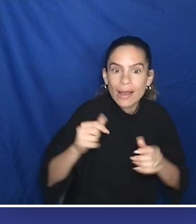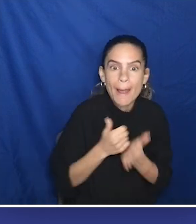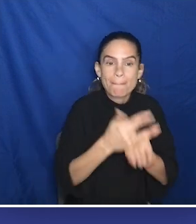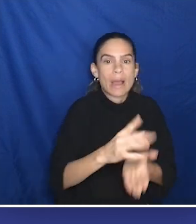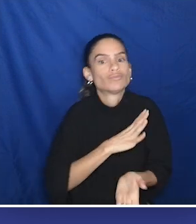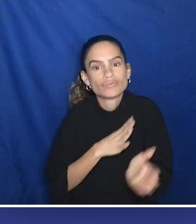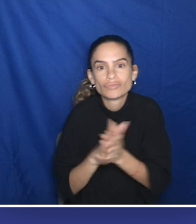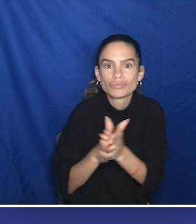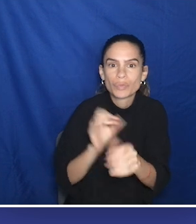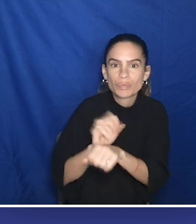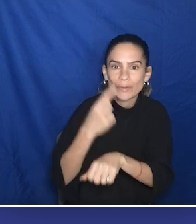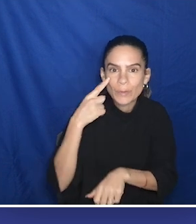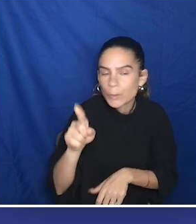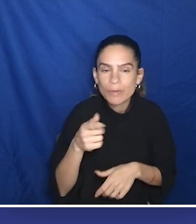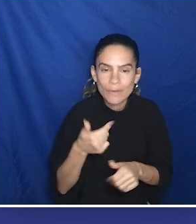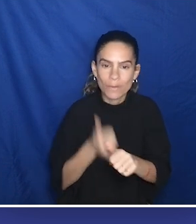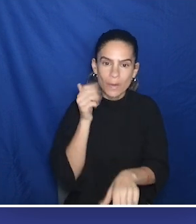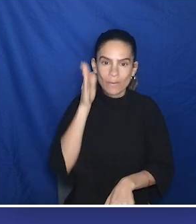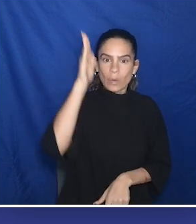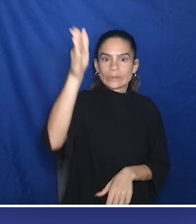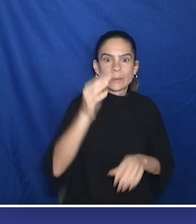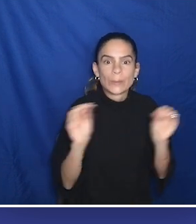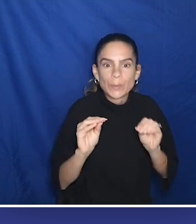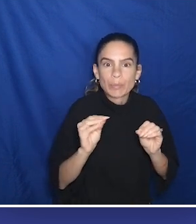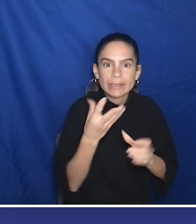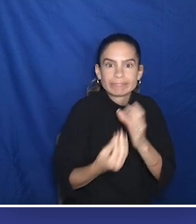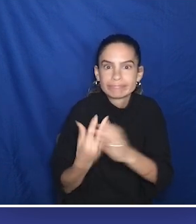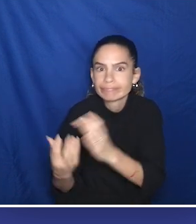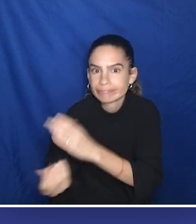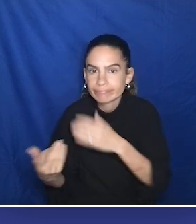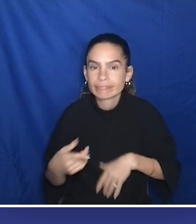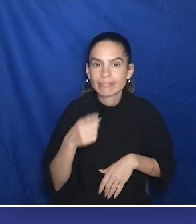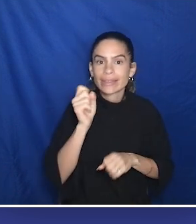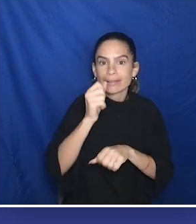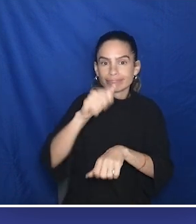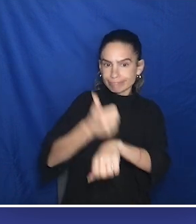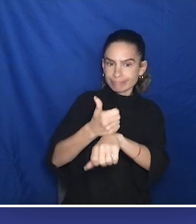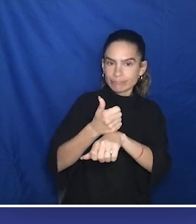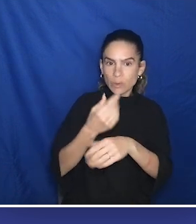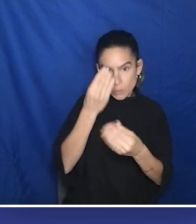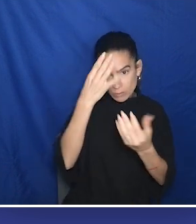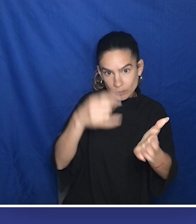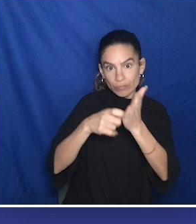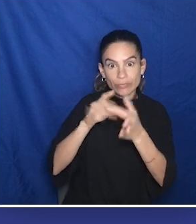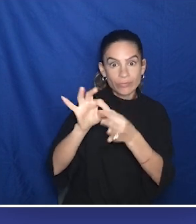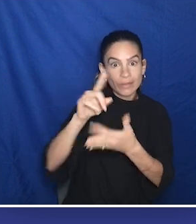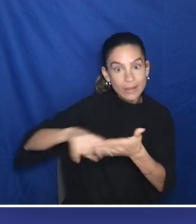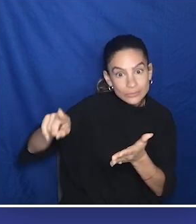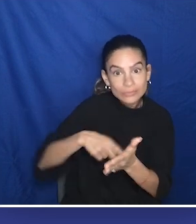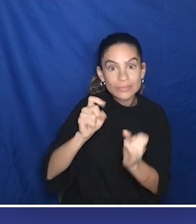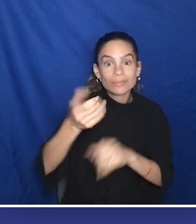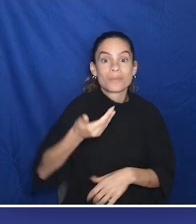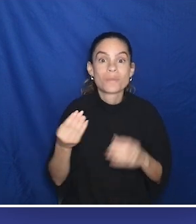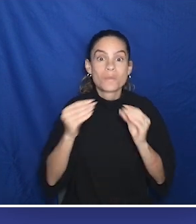To prevent future gaps in caregiving coverage, you can set a notice requirement for cancellations, employ